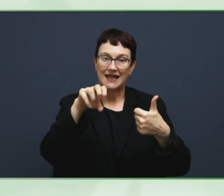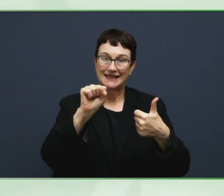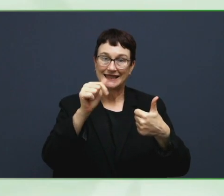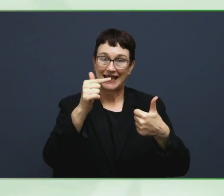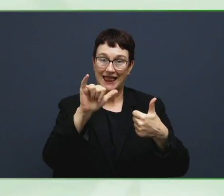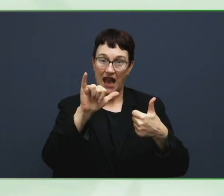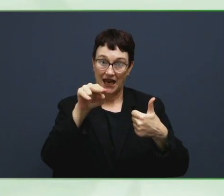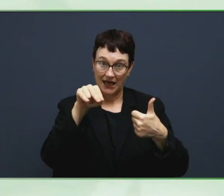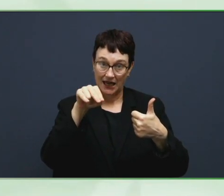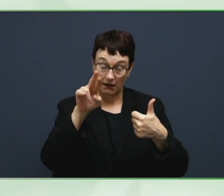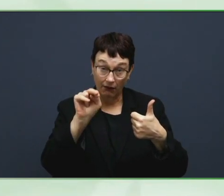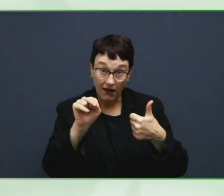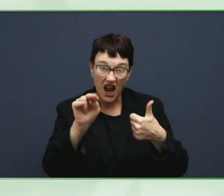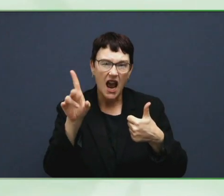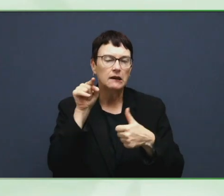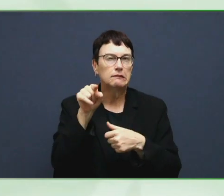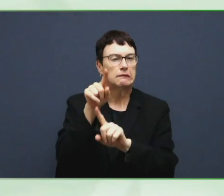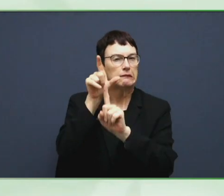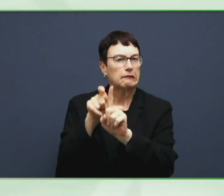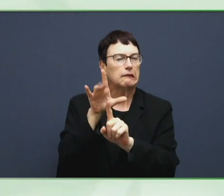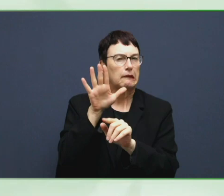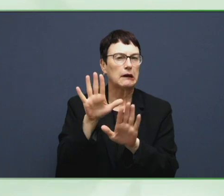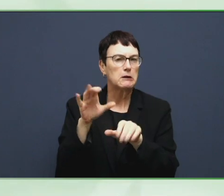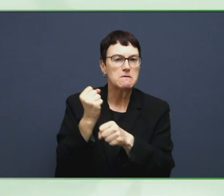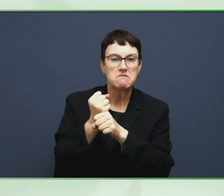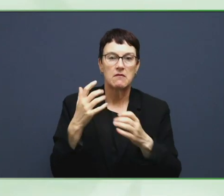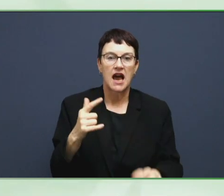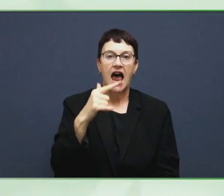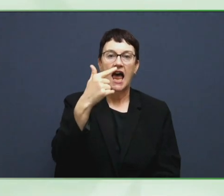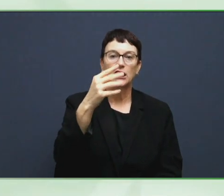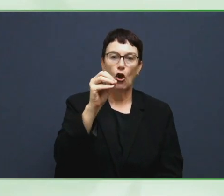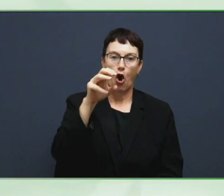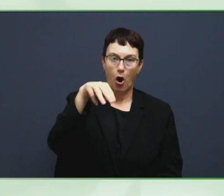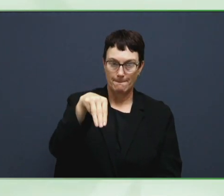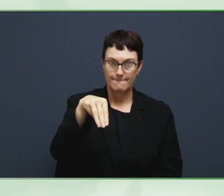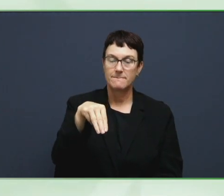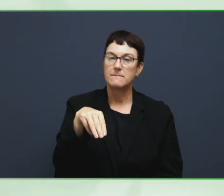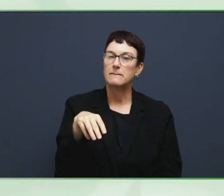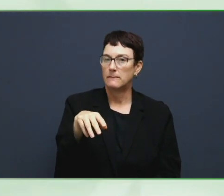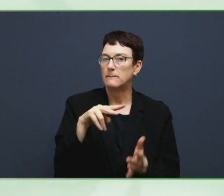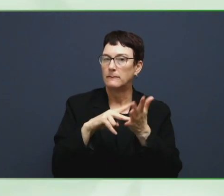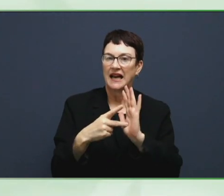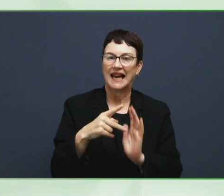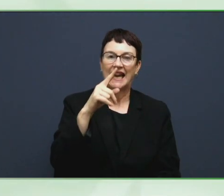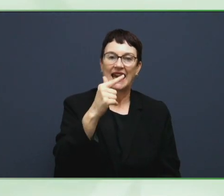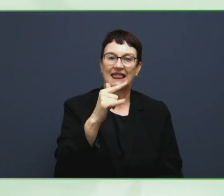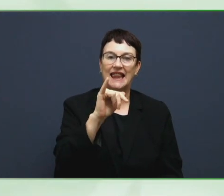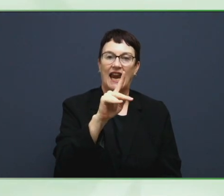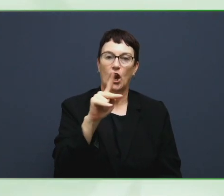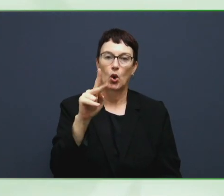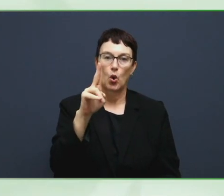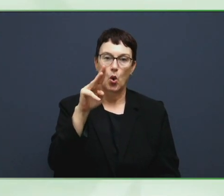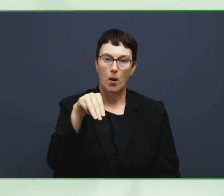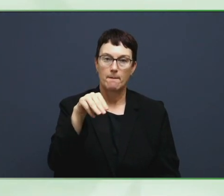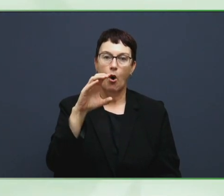he's the founder and president of Tikkun Olam Makers, USA. We also have Klaus Hoeckner, Assisted Technology